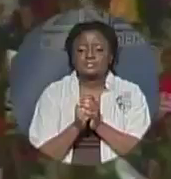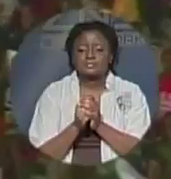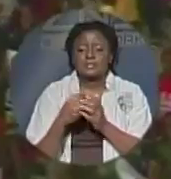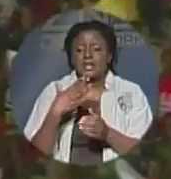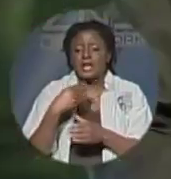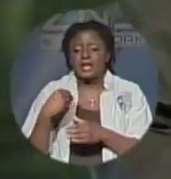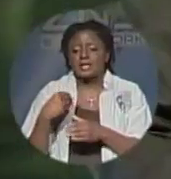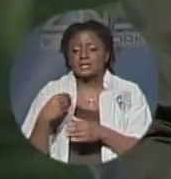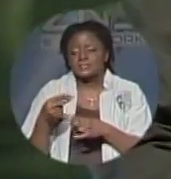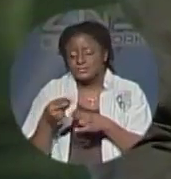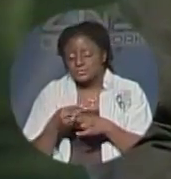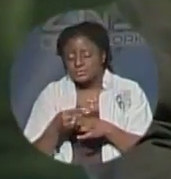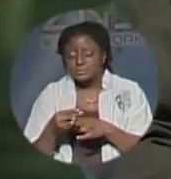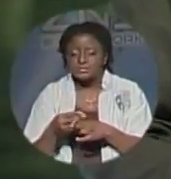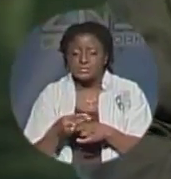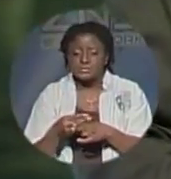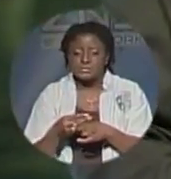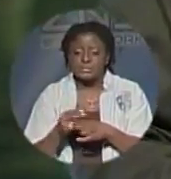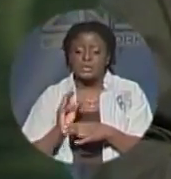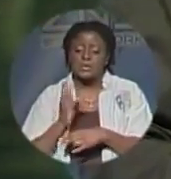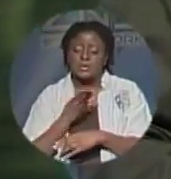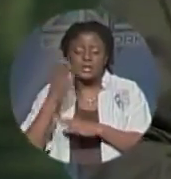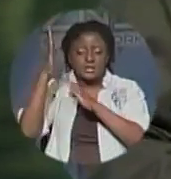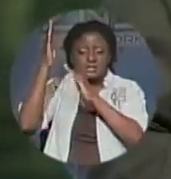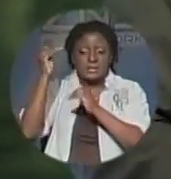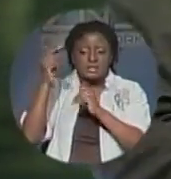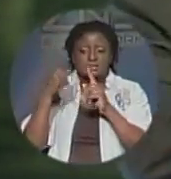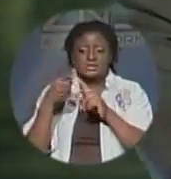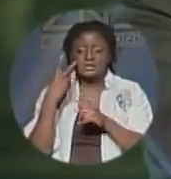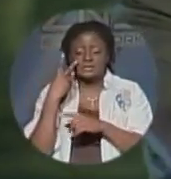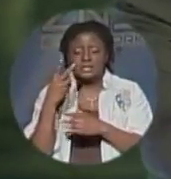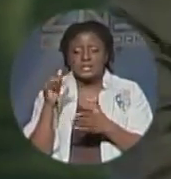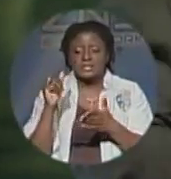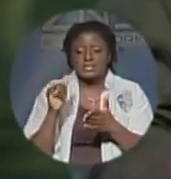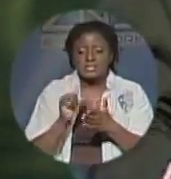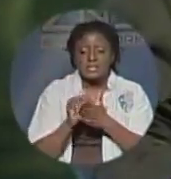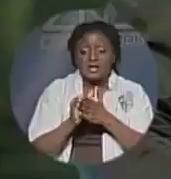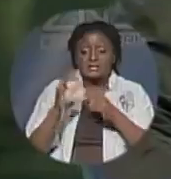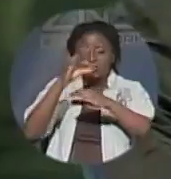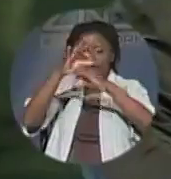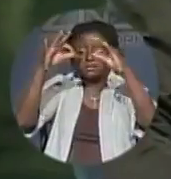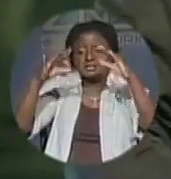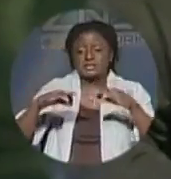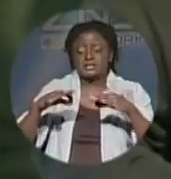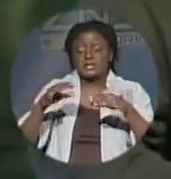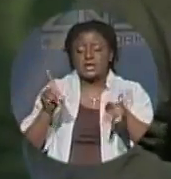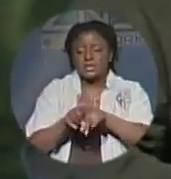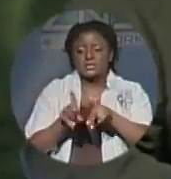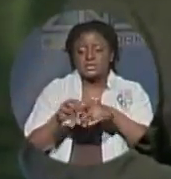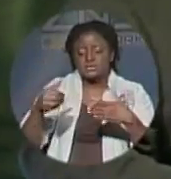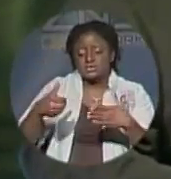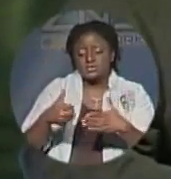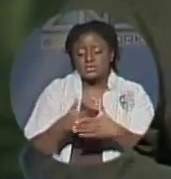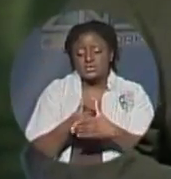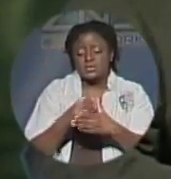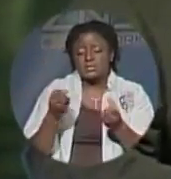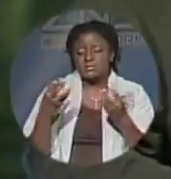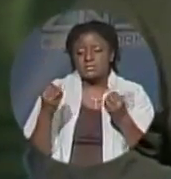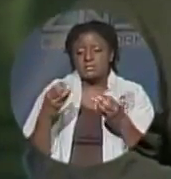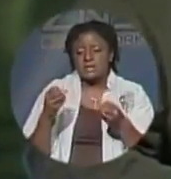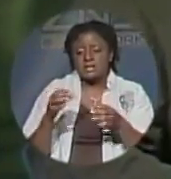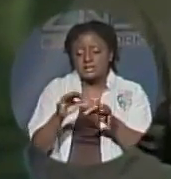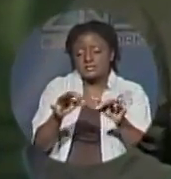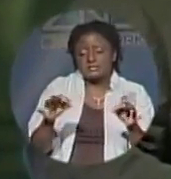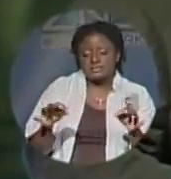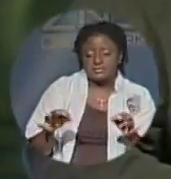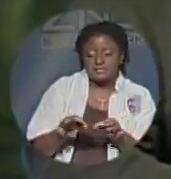And in the not-too-distant future, we expect to see that facility as well as the new multi-field Churchill Tenor Knowles softball